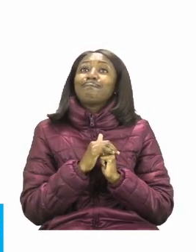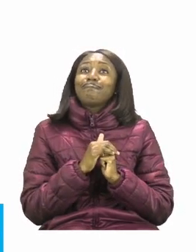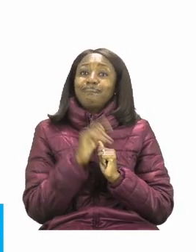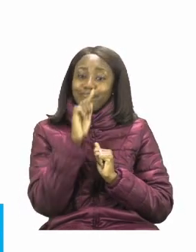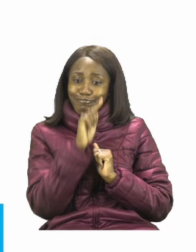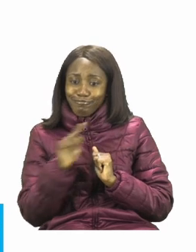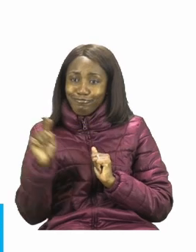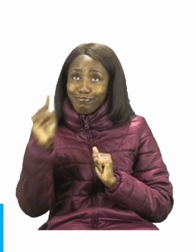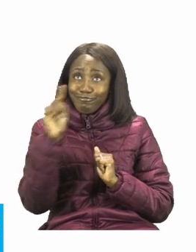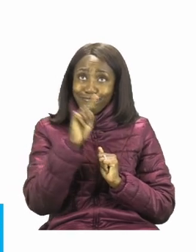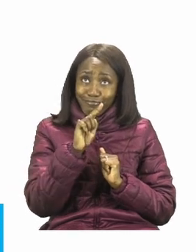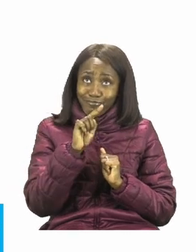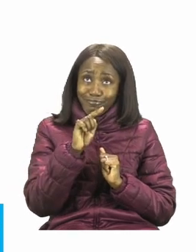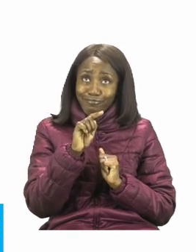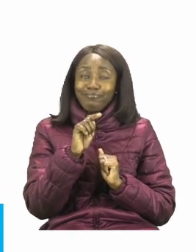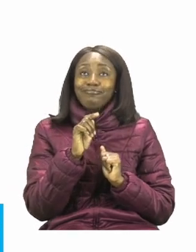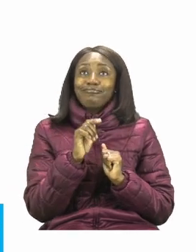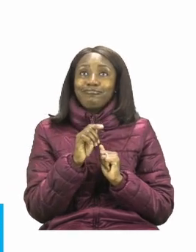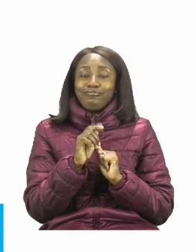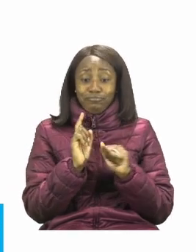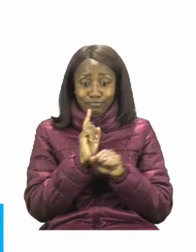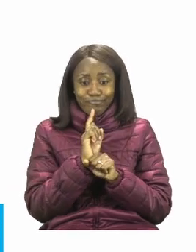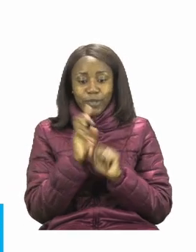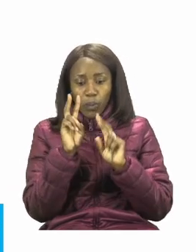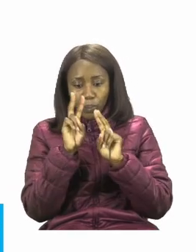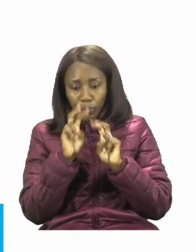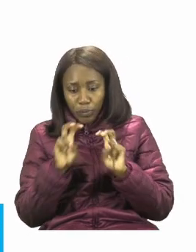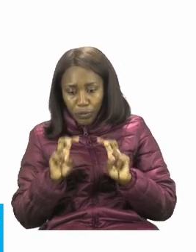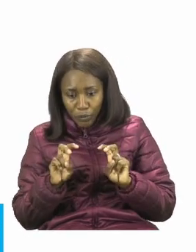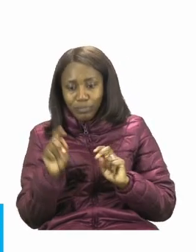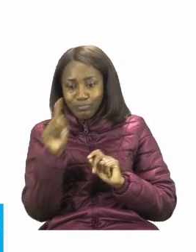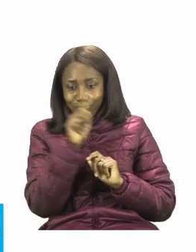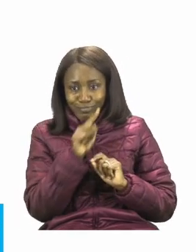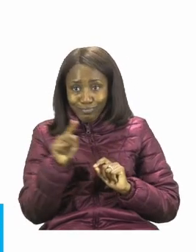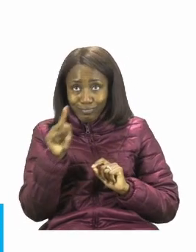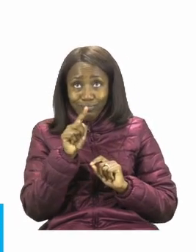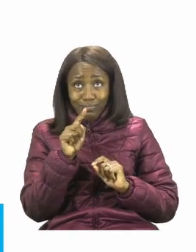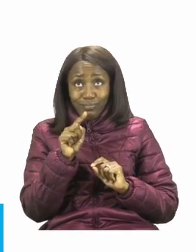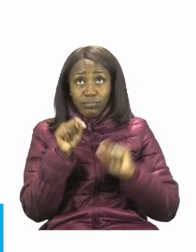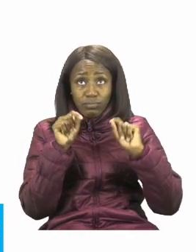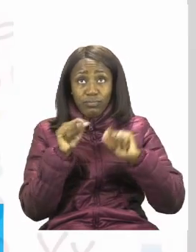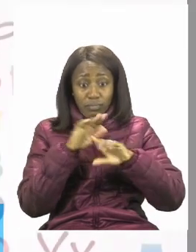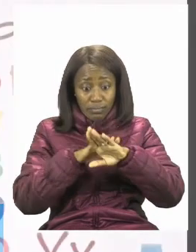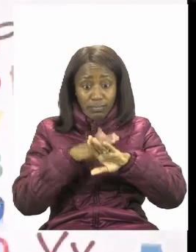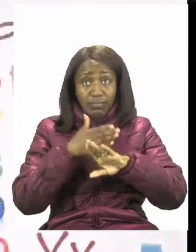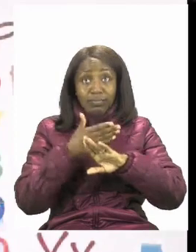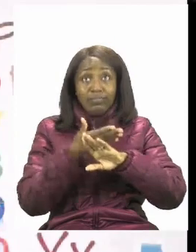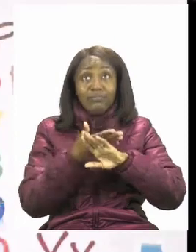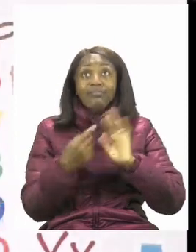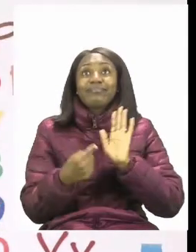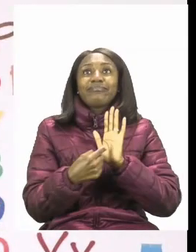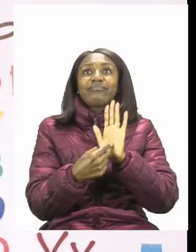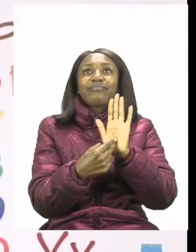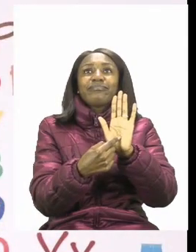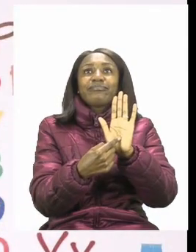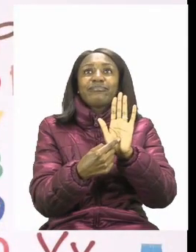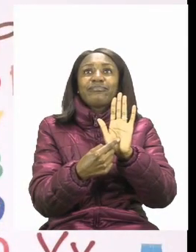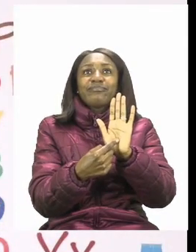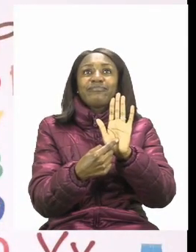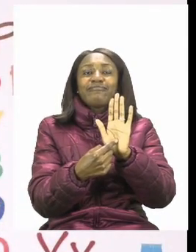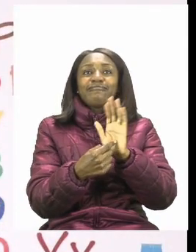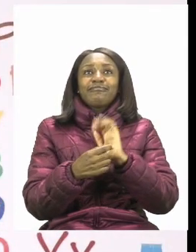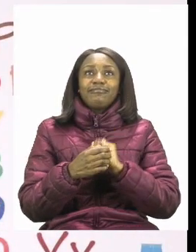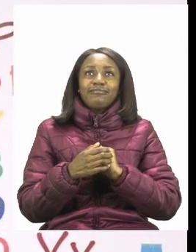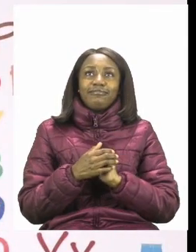the words. Now, coming back to the board, I took a piece from your crossword and